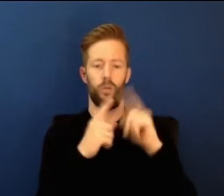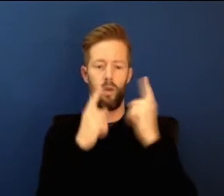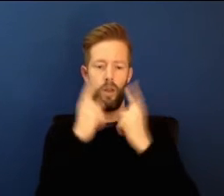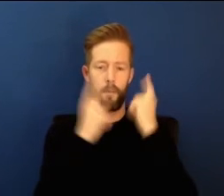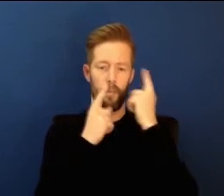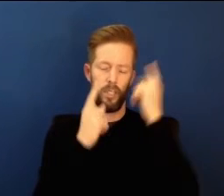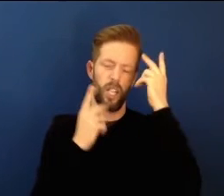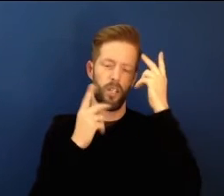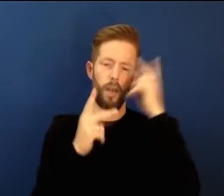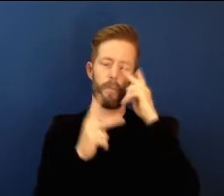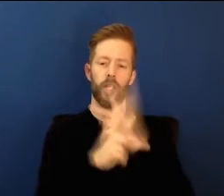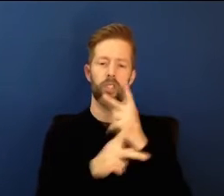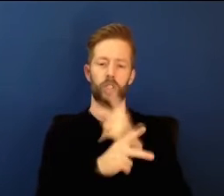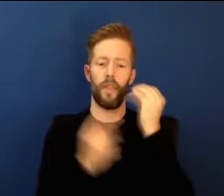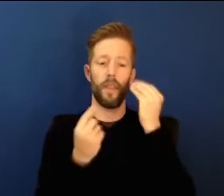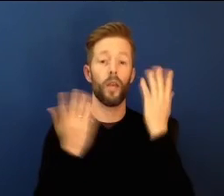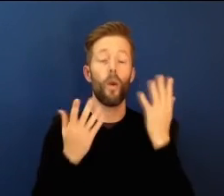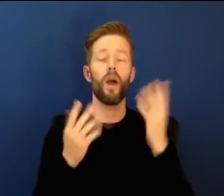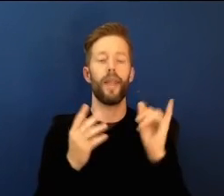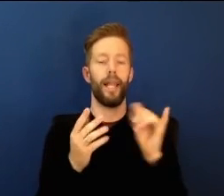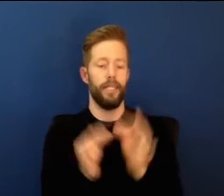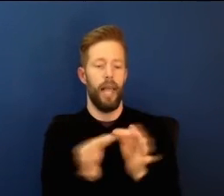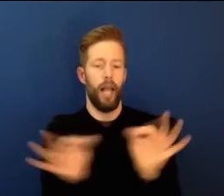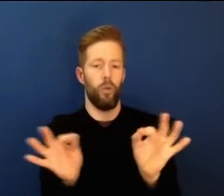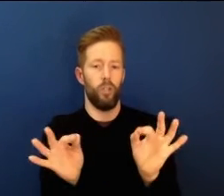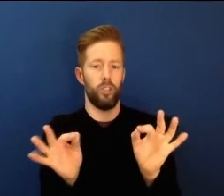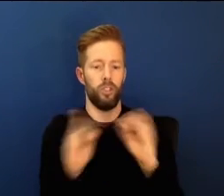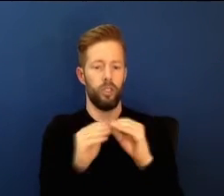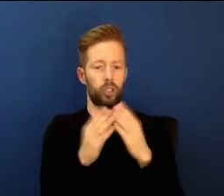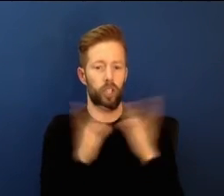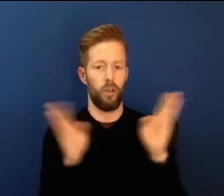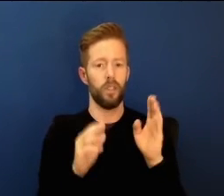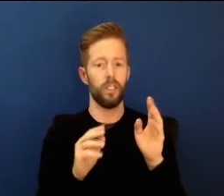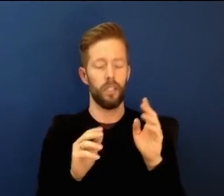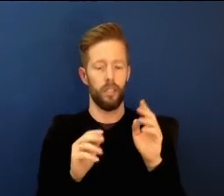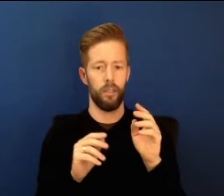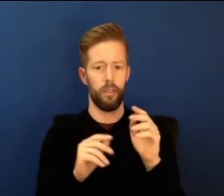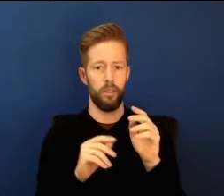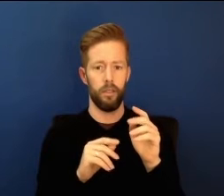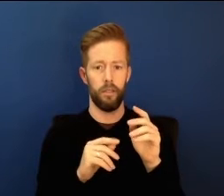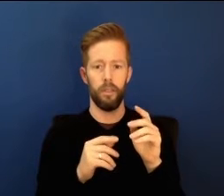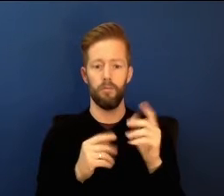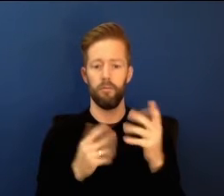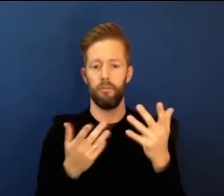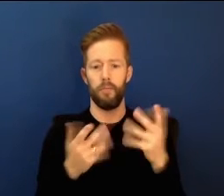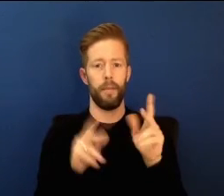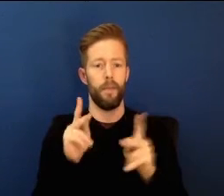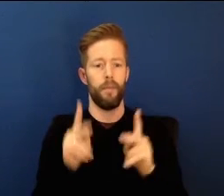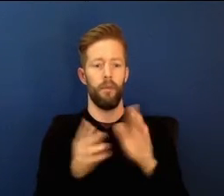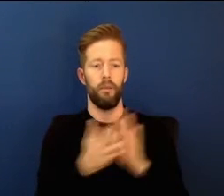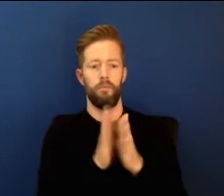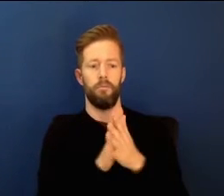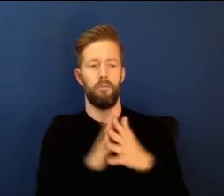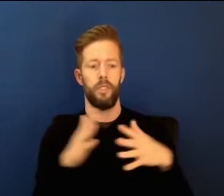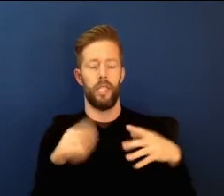obstacle to computational thinking and STEM in general is the language. I think people get intimidated when we start calling